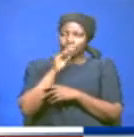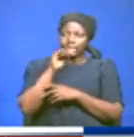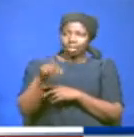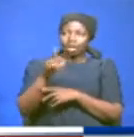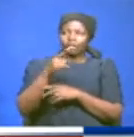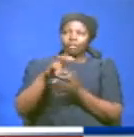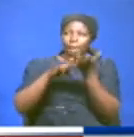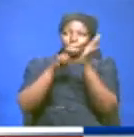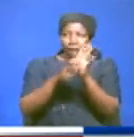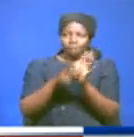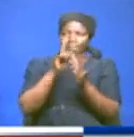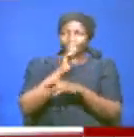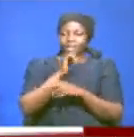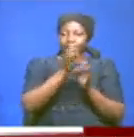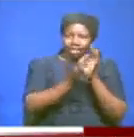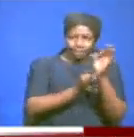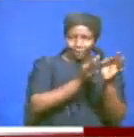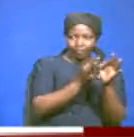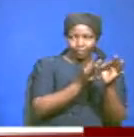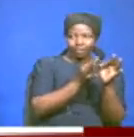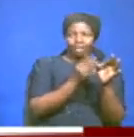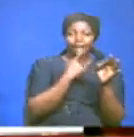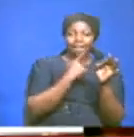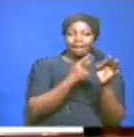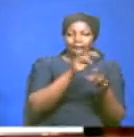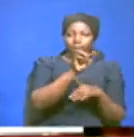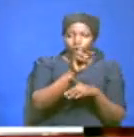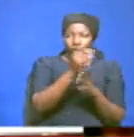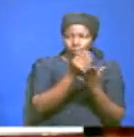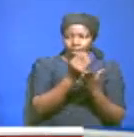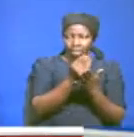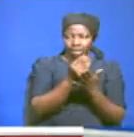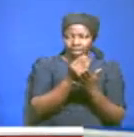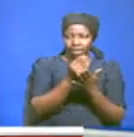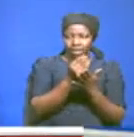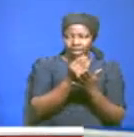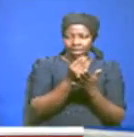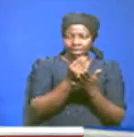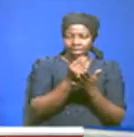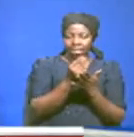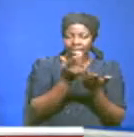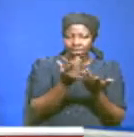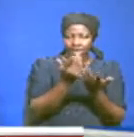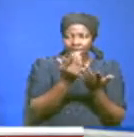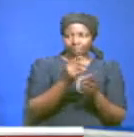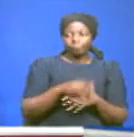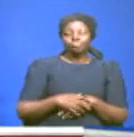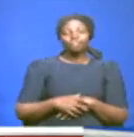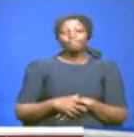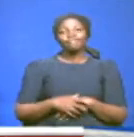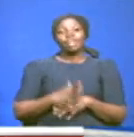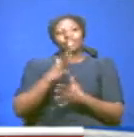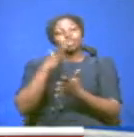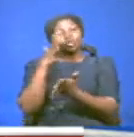if 100 million shillings has gone to the... Bila shaka